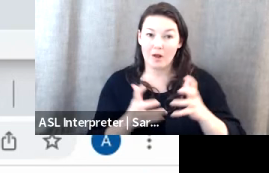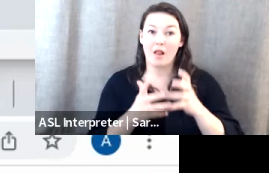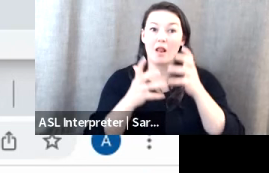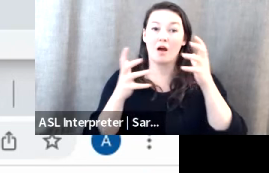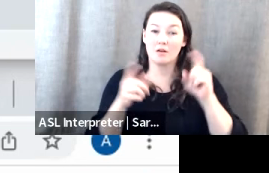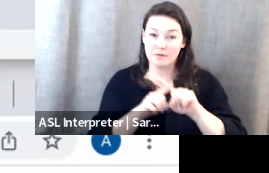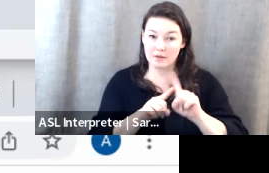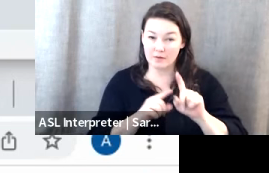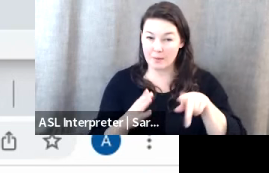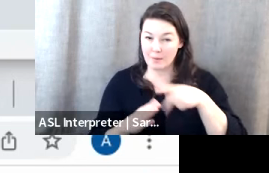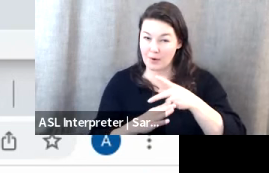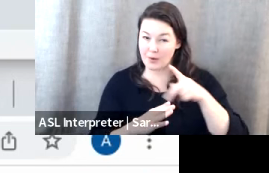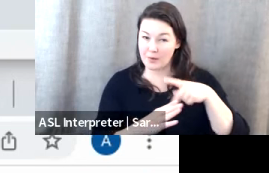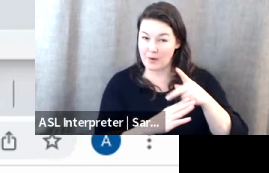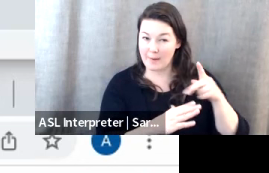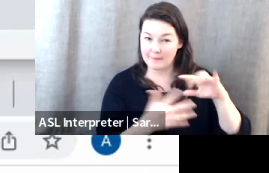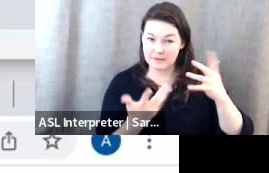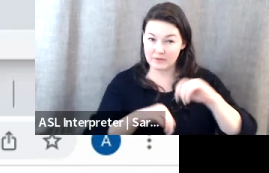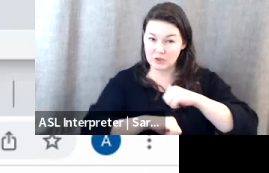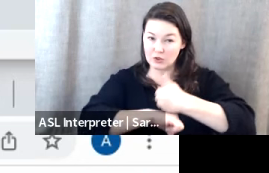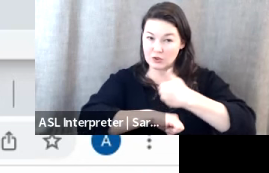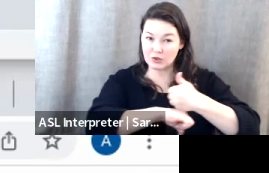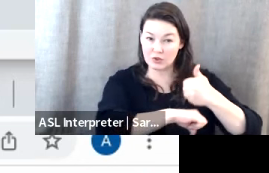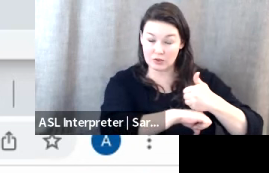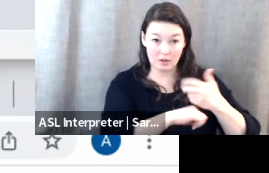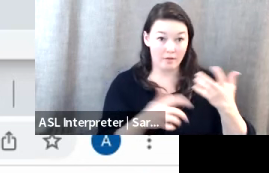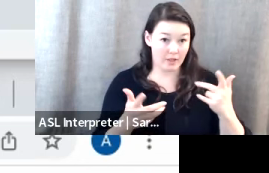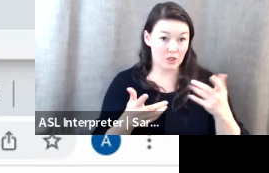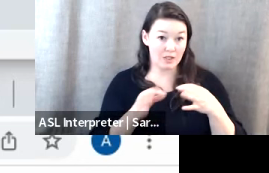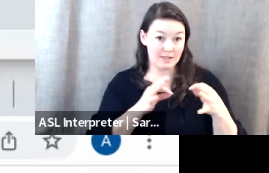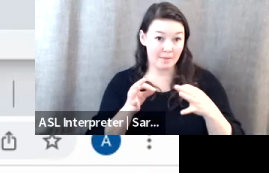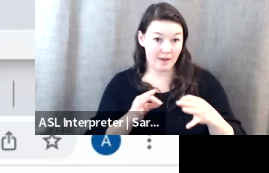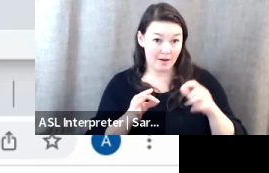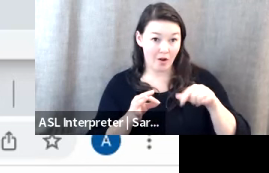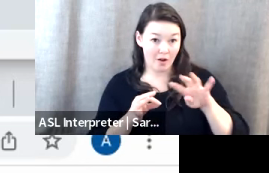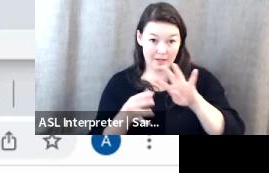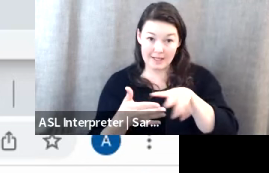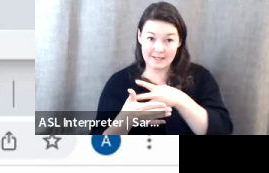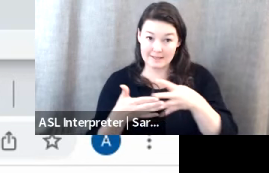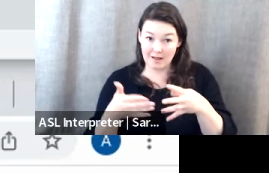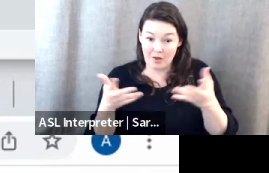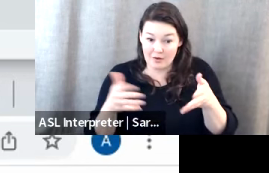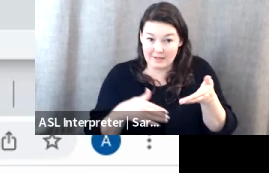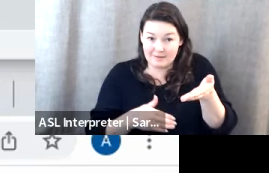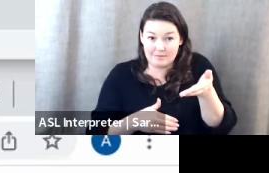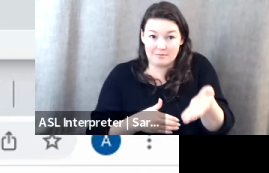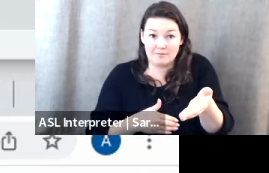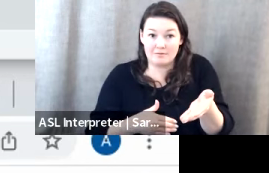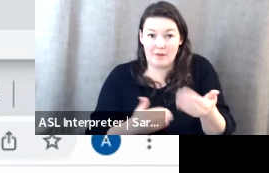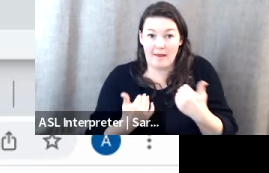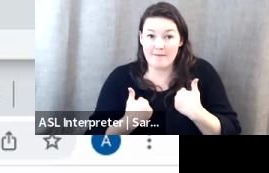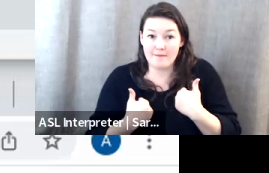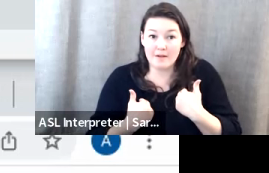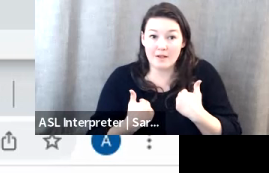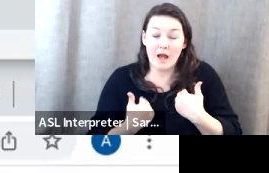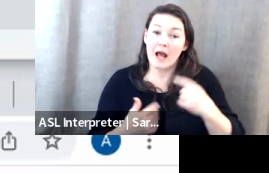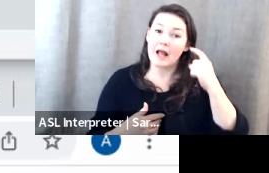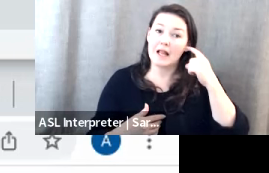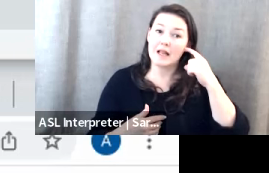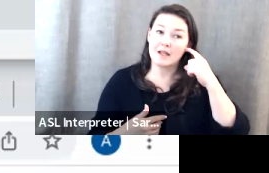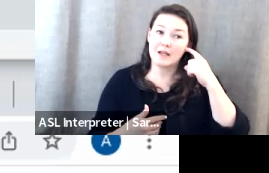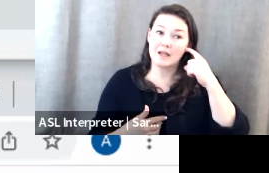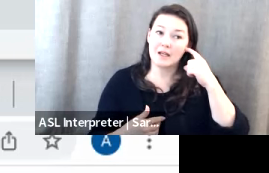programming that it was explained here on this Excel work, because I think Isa